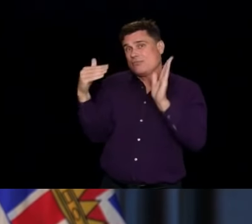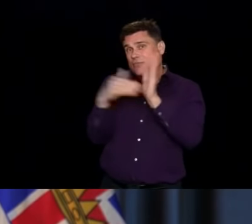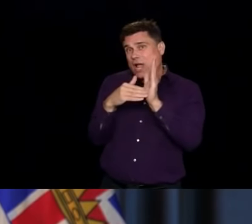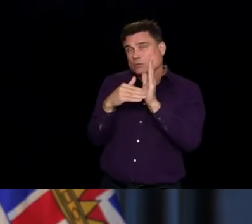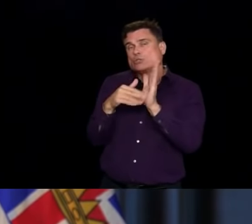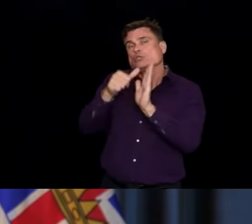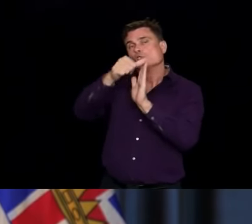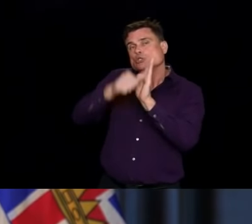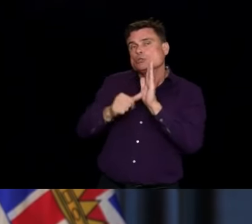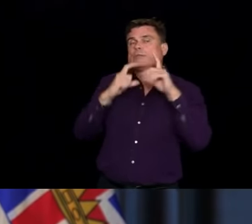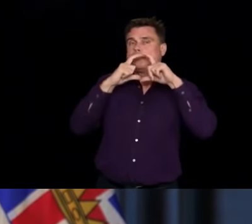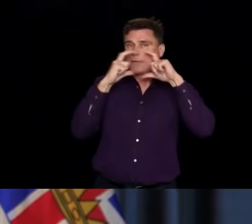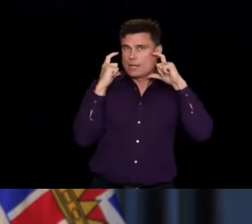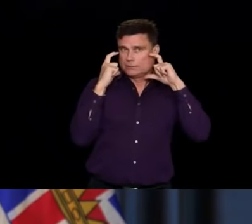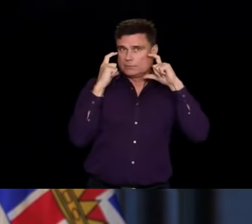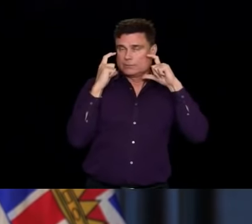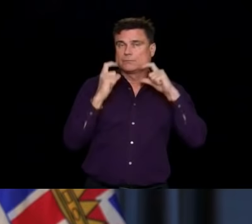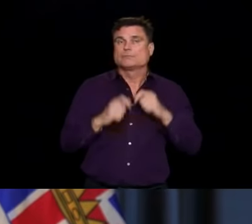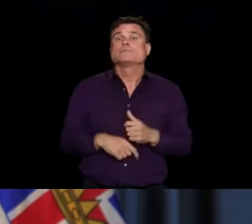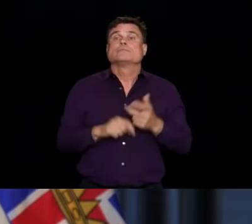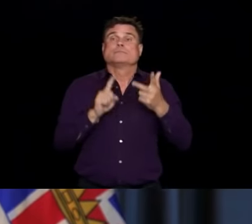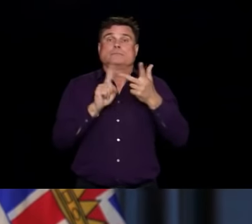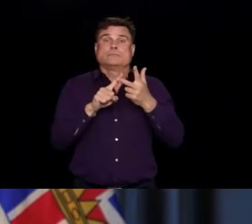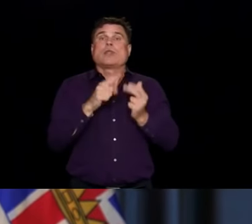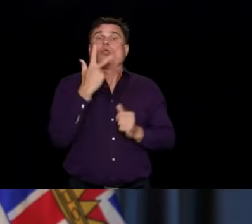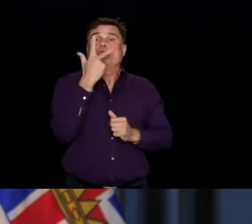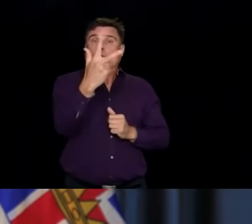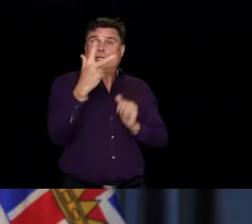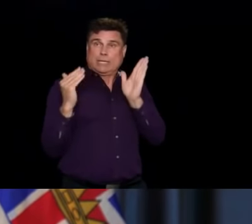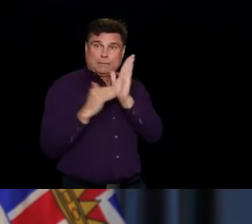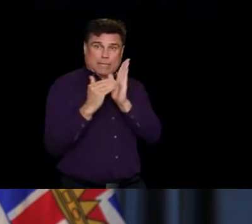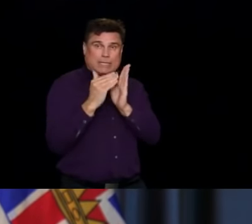516,250 surgical or procedure masks,